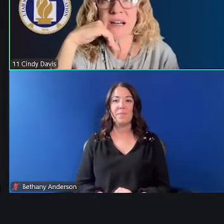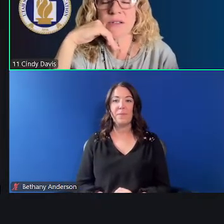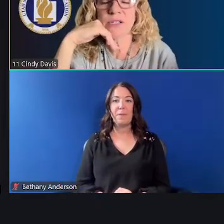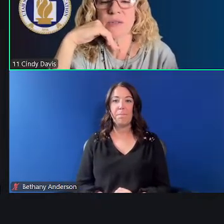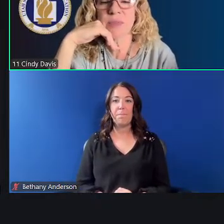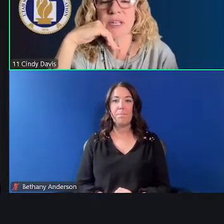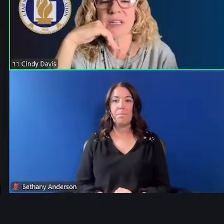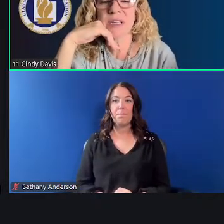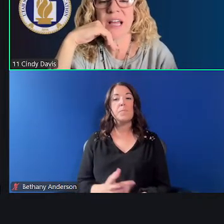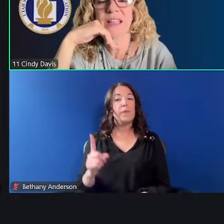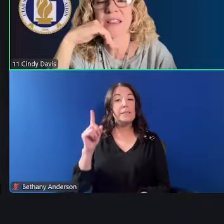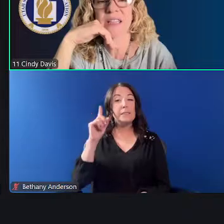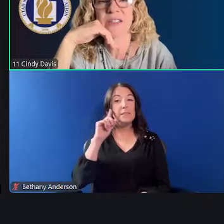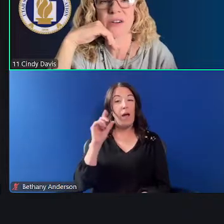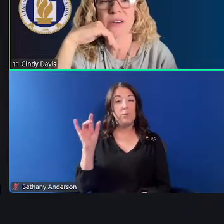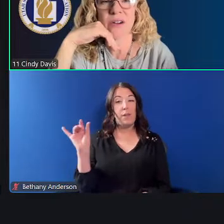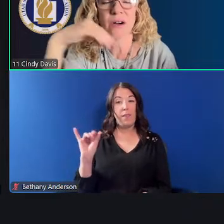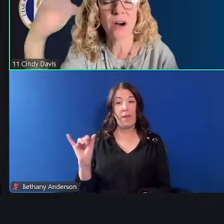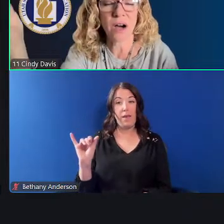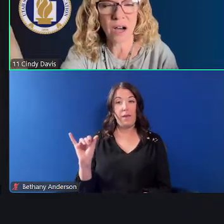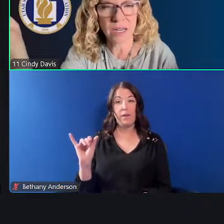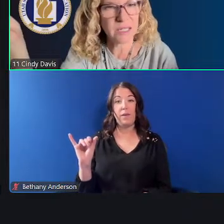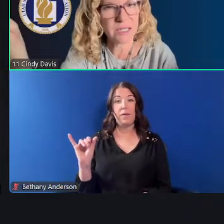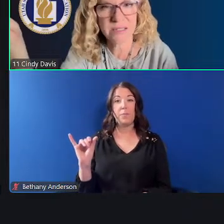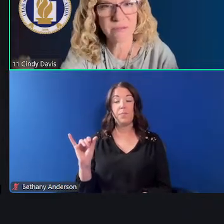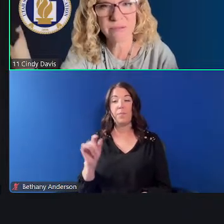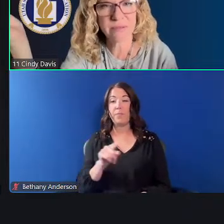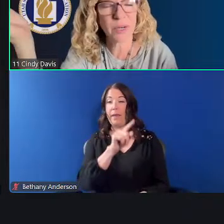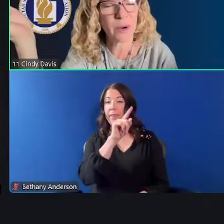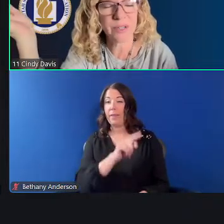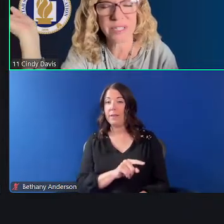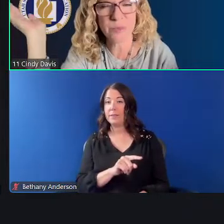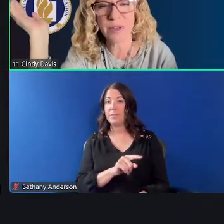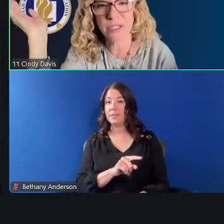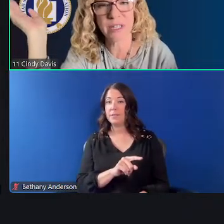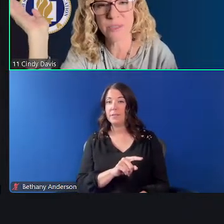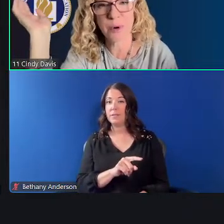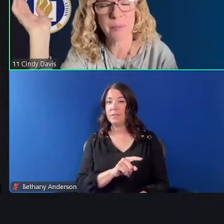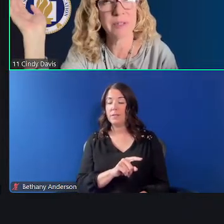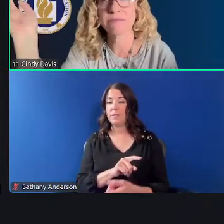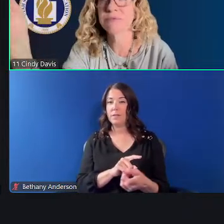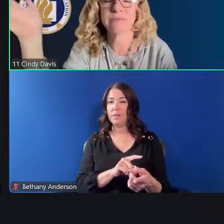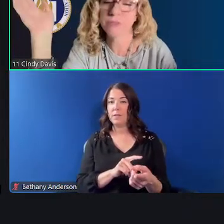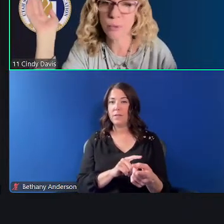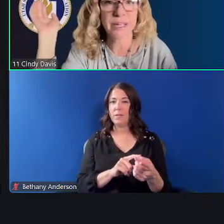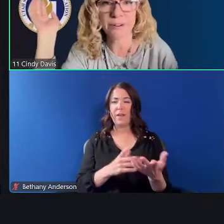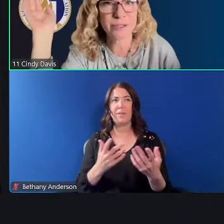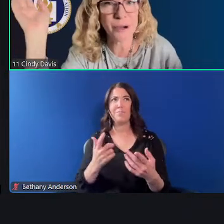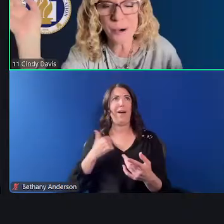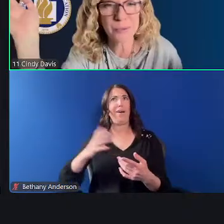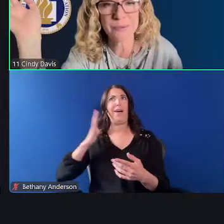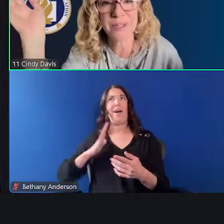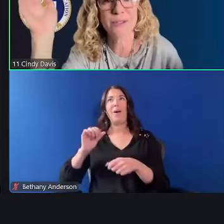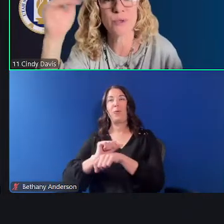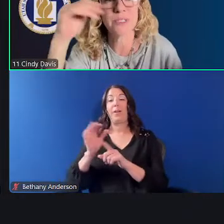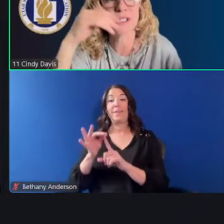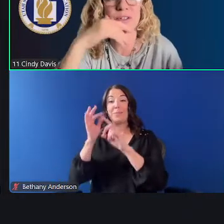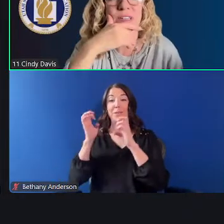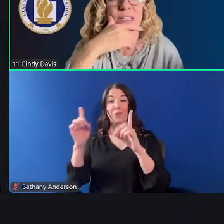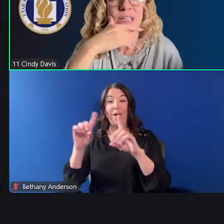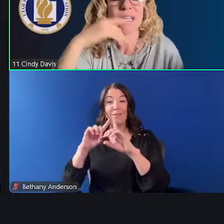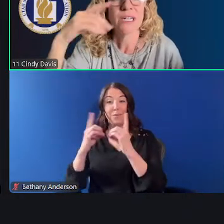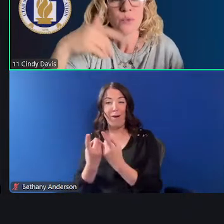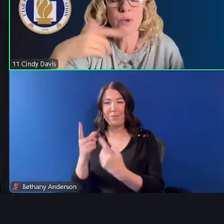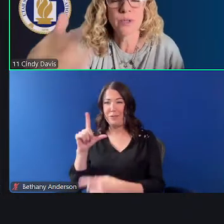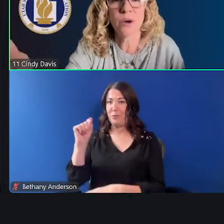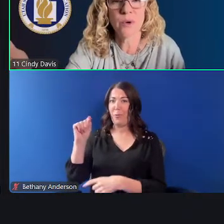It sounds to me like these are audits. When I worked in a special ed department 20 years ago at a school